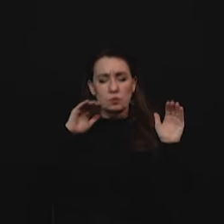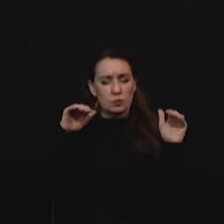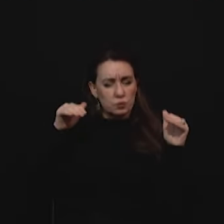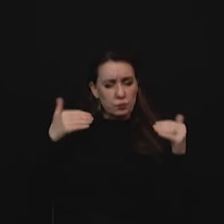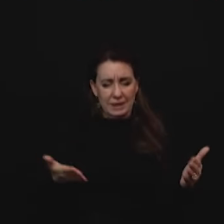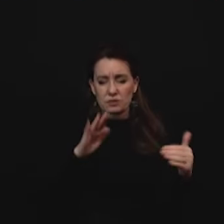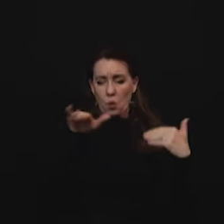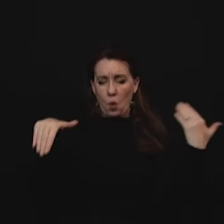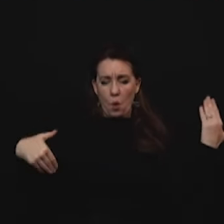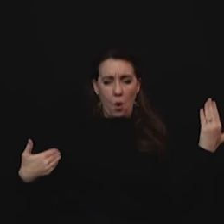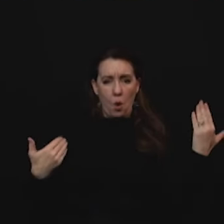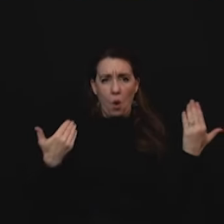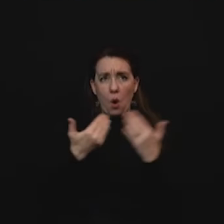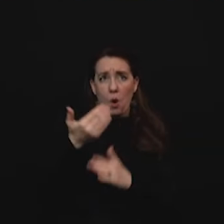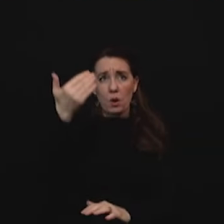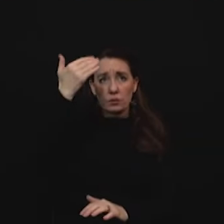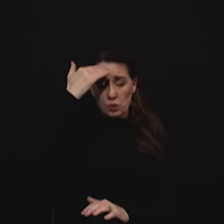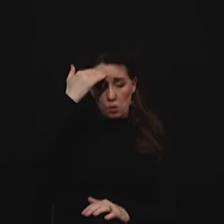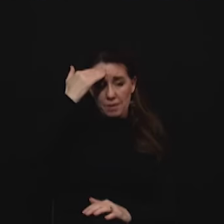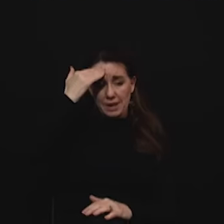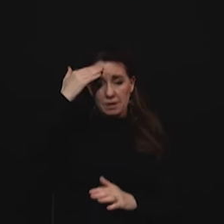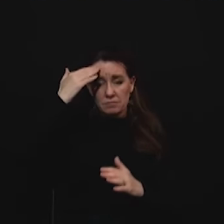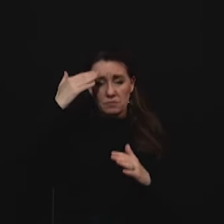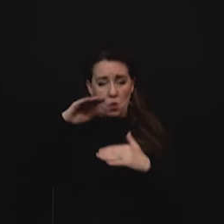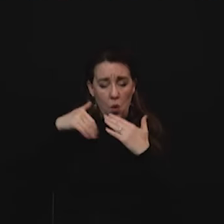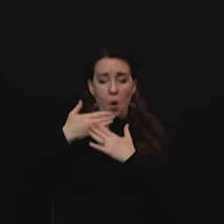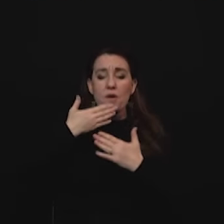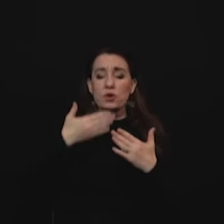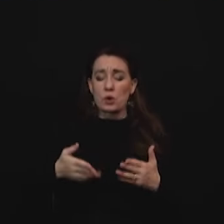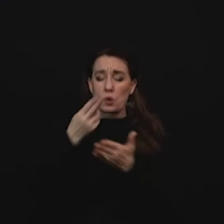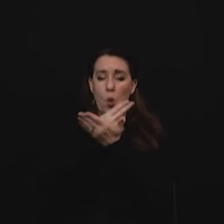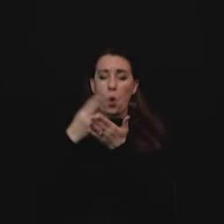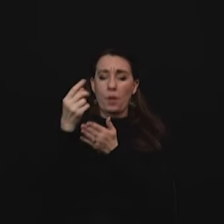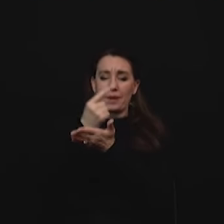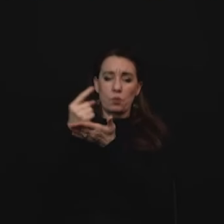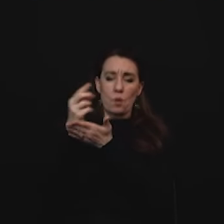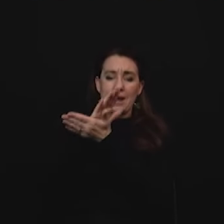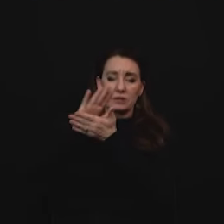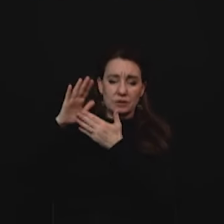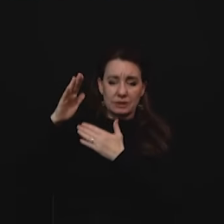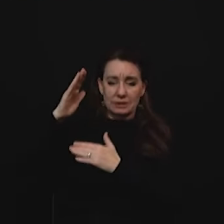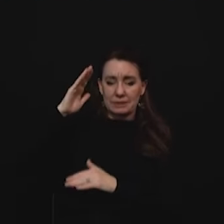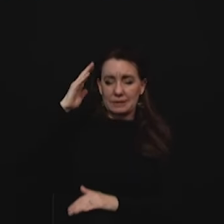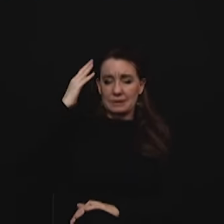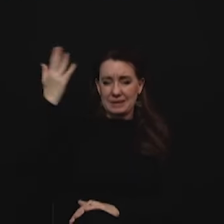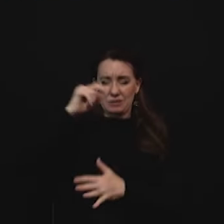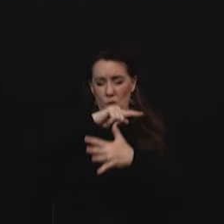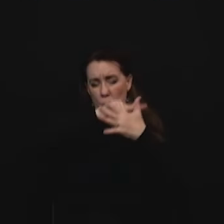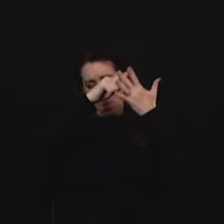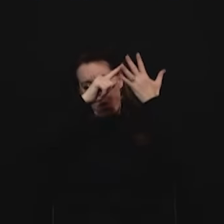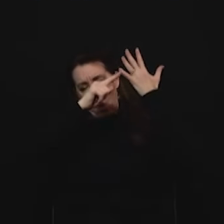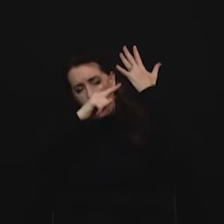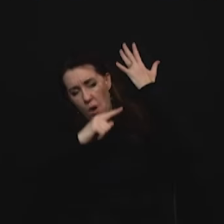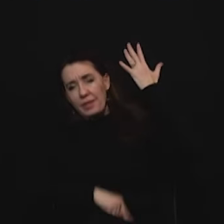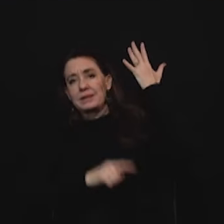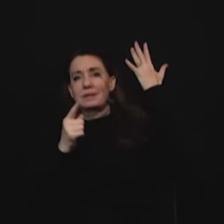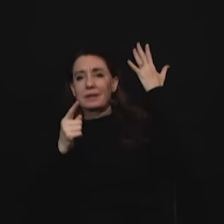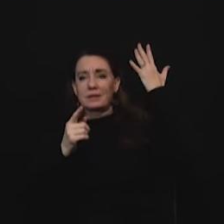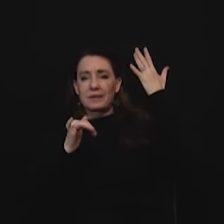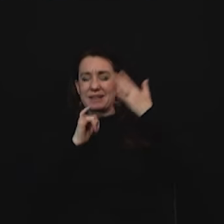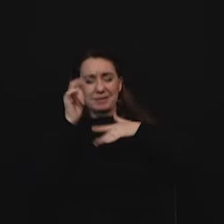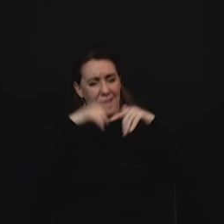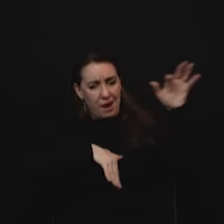all-knowing, all-good, such holy and righteousness. All of these things, Lord God, fail to fully